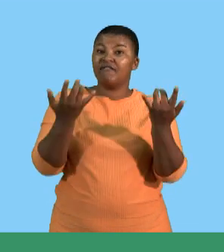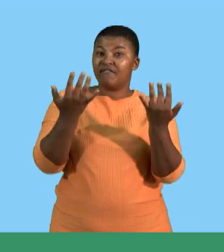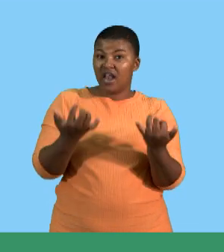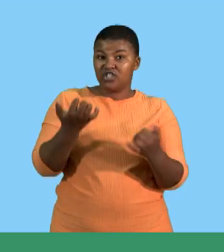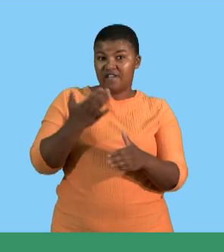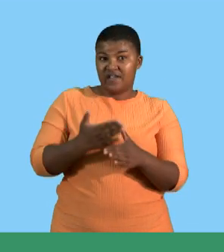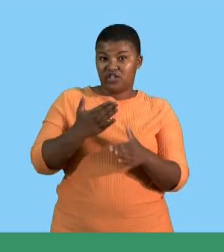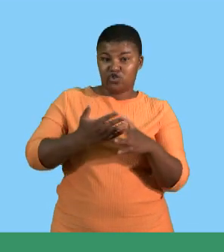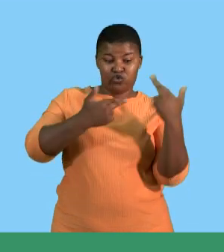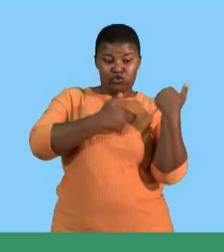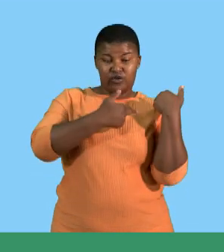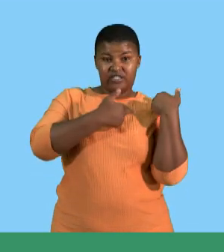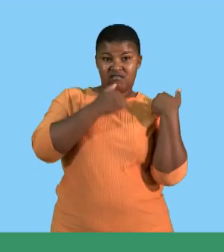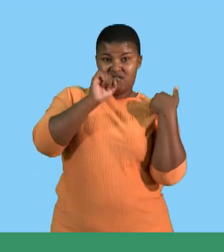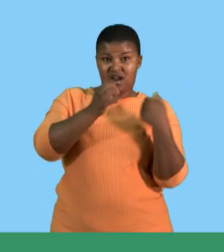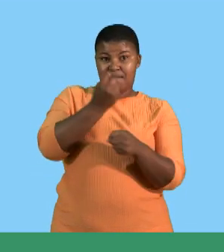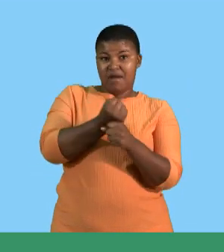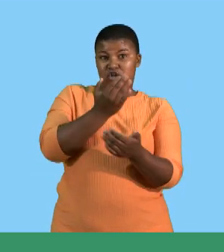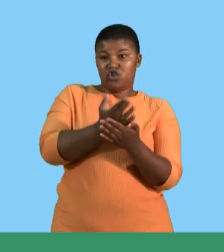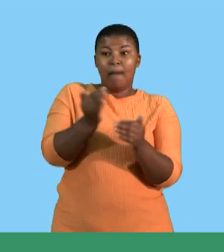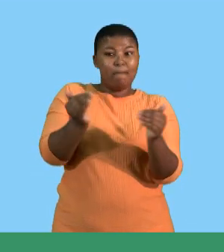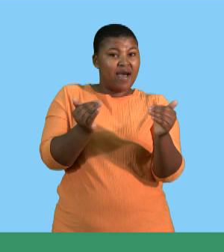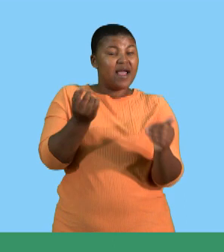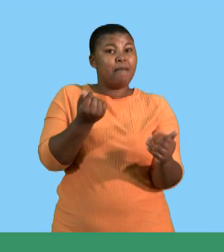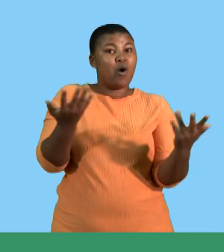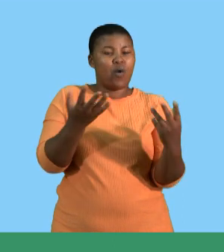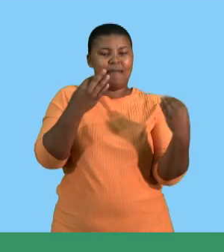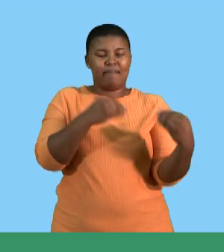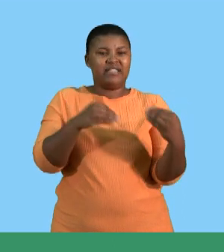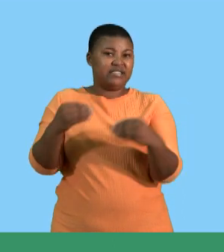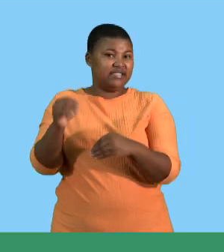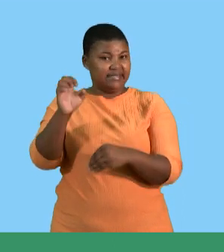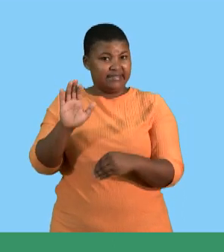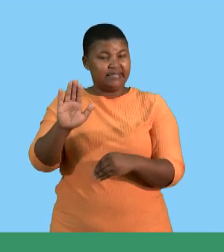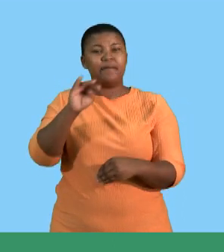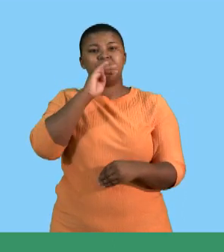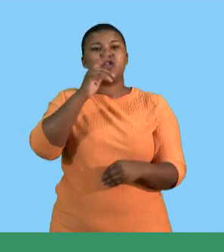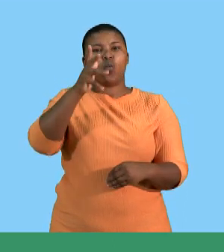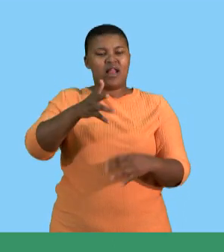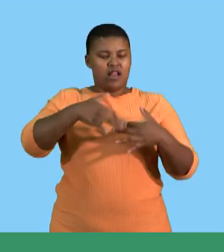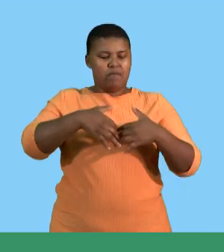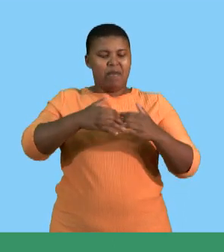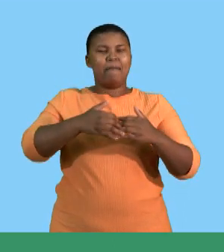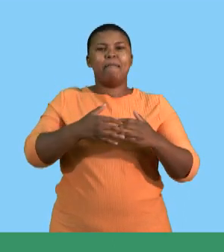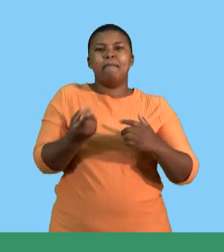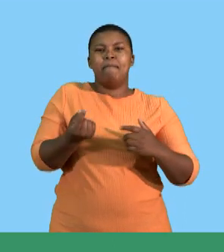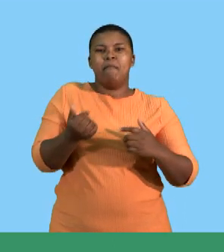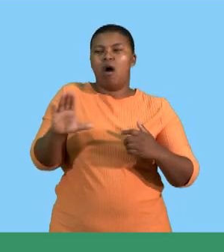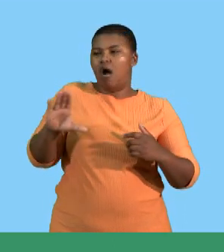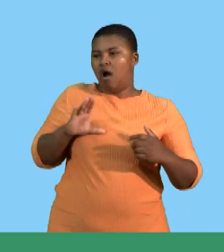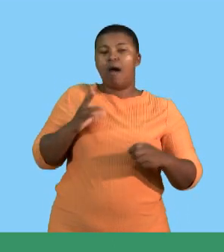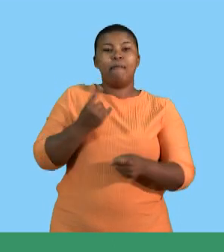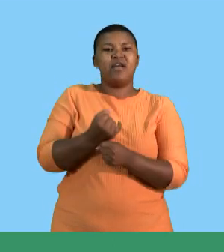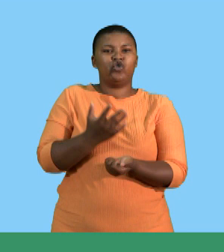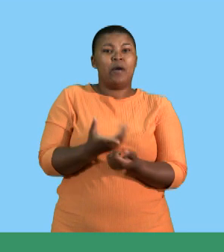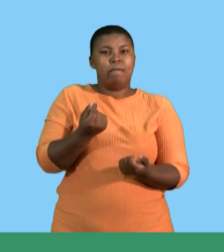to money. And it is the financial function, it's their responsibility to manage the money in